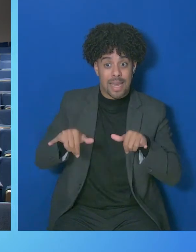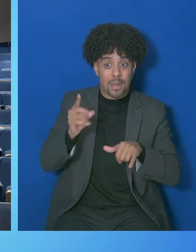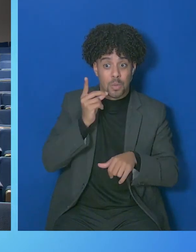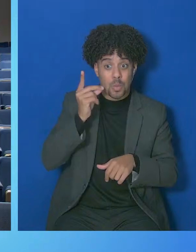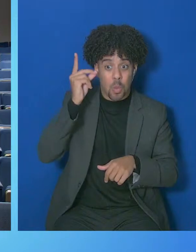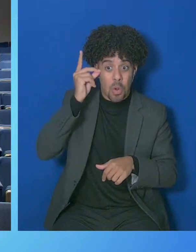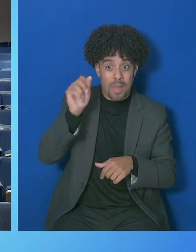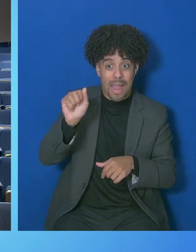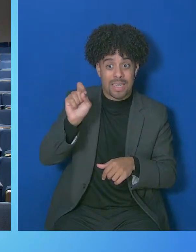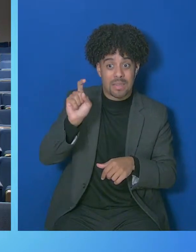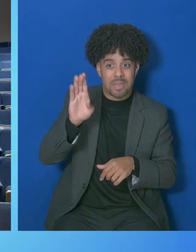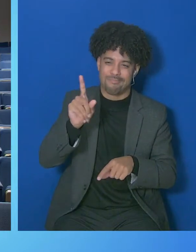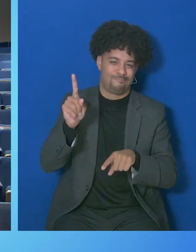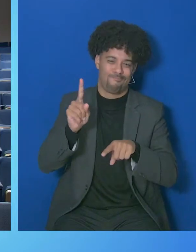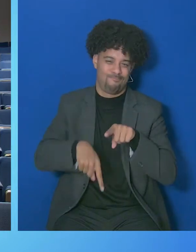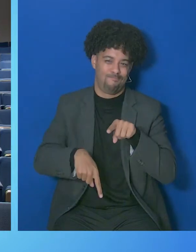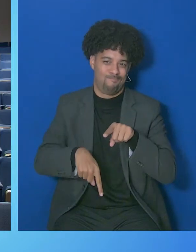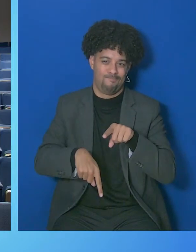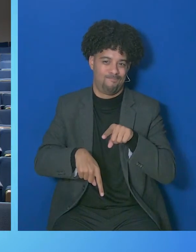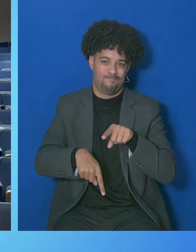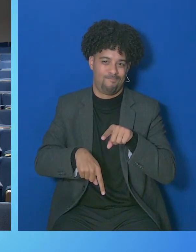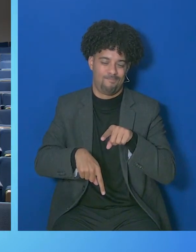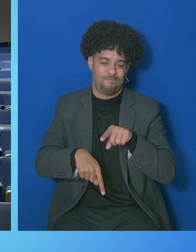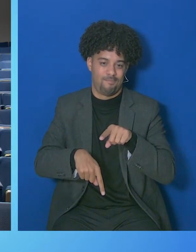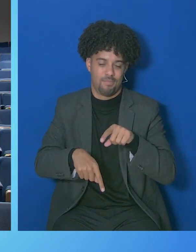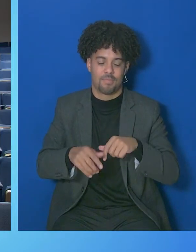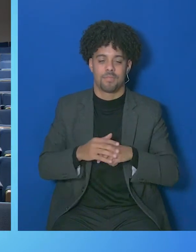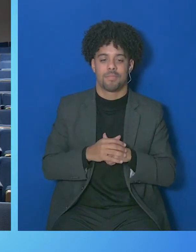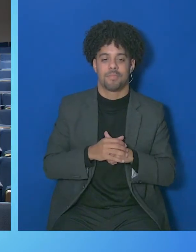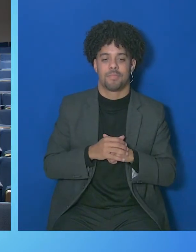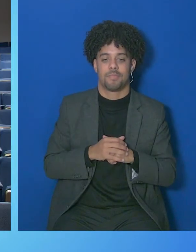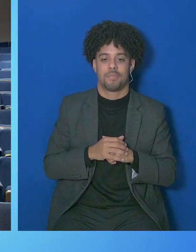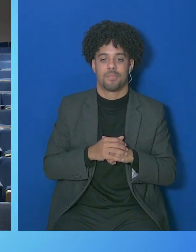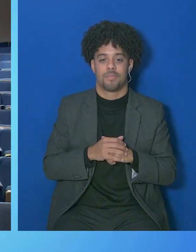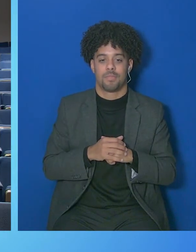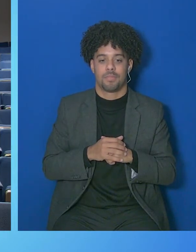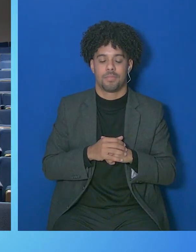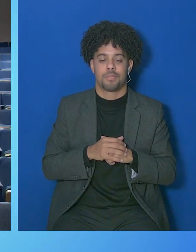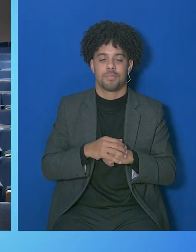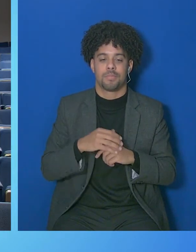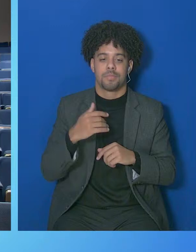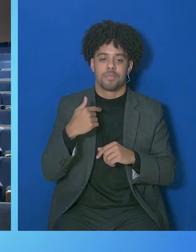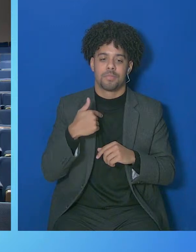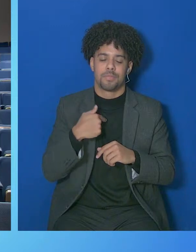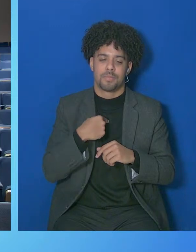So I'll just go ahead and read